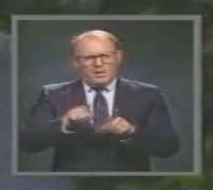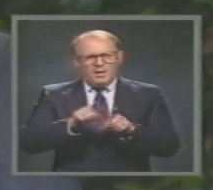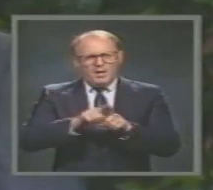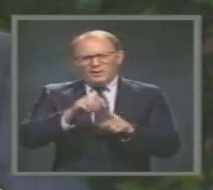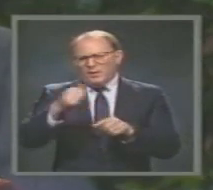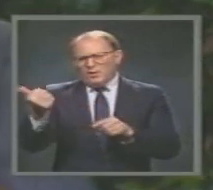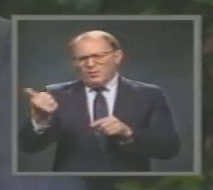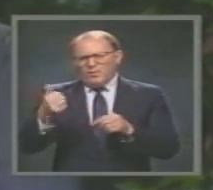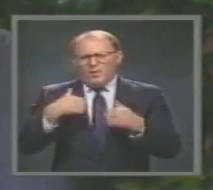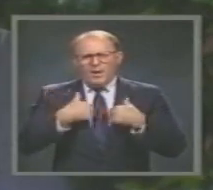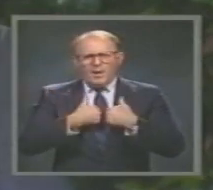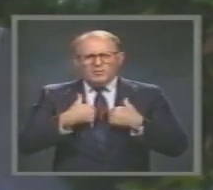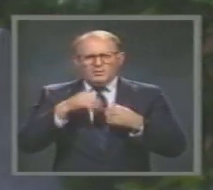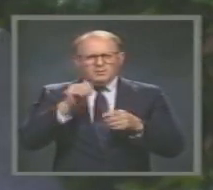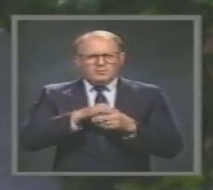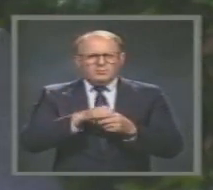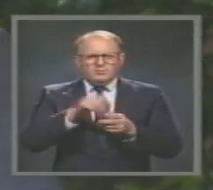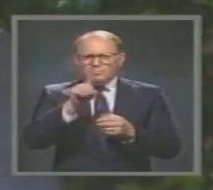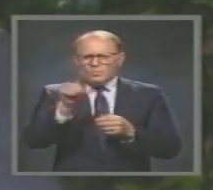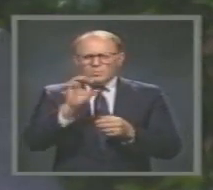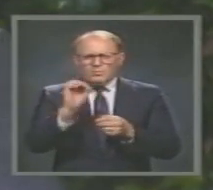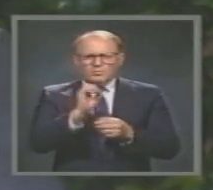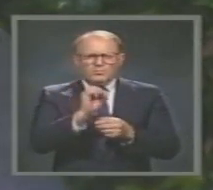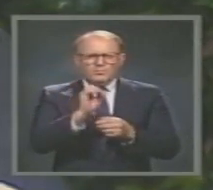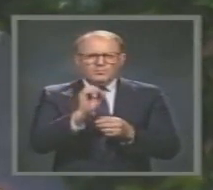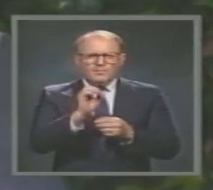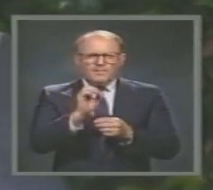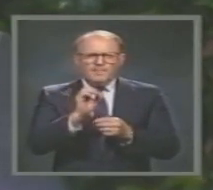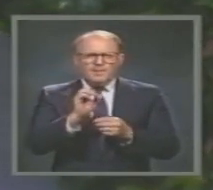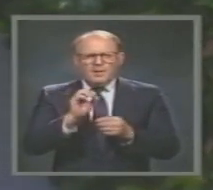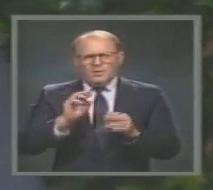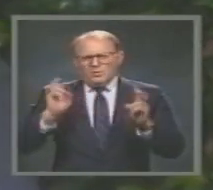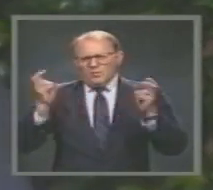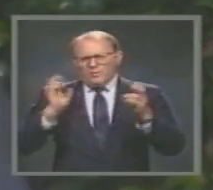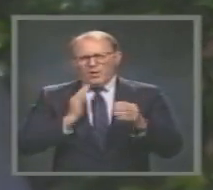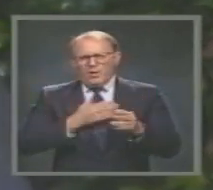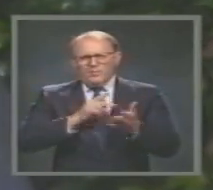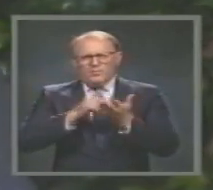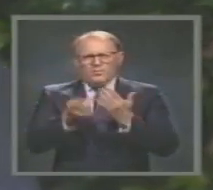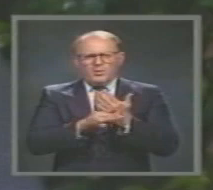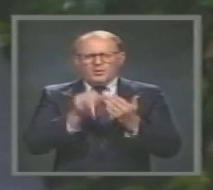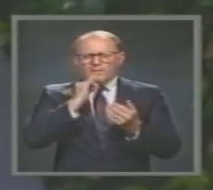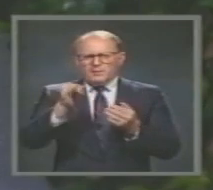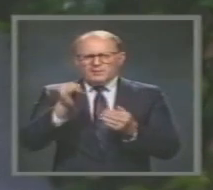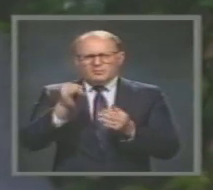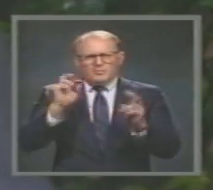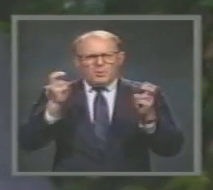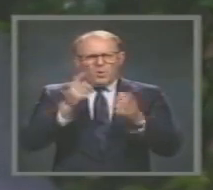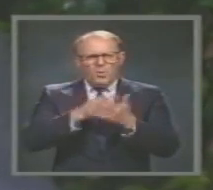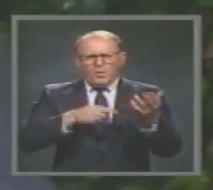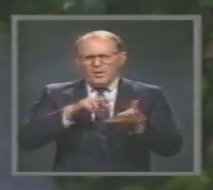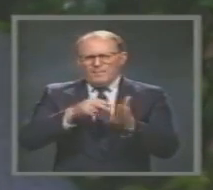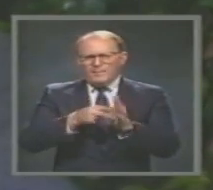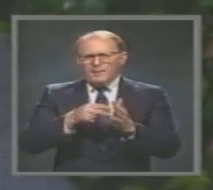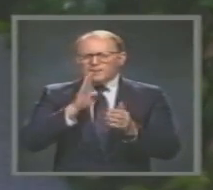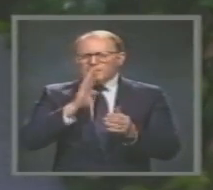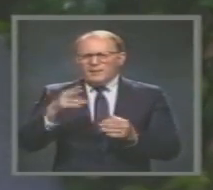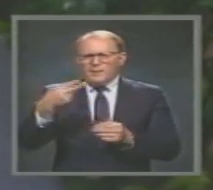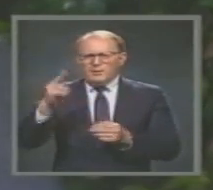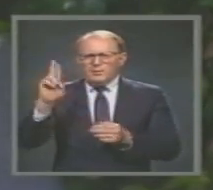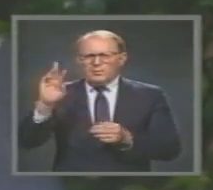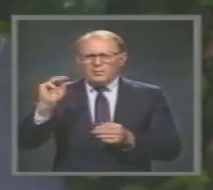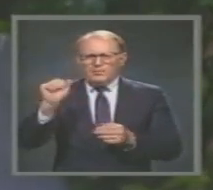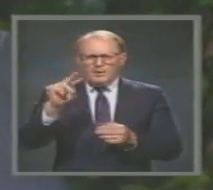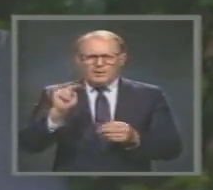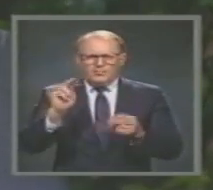with his stripes, and the leopard with his spots? Well, the title of our program today is What It Means to Be Human. Ken Hildebrand will